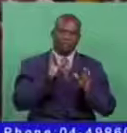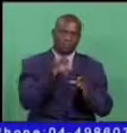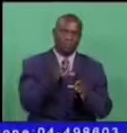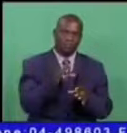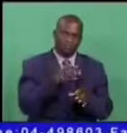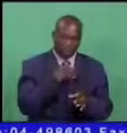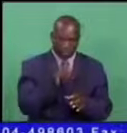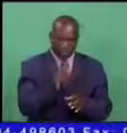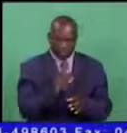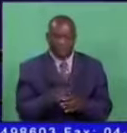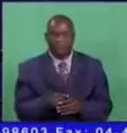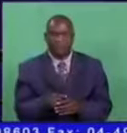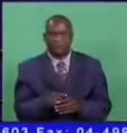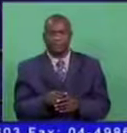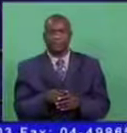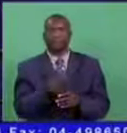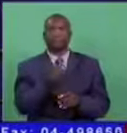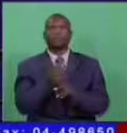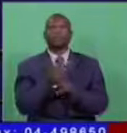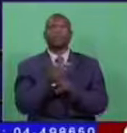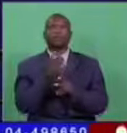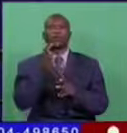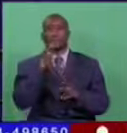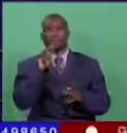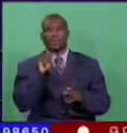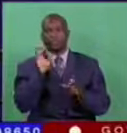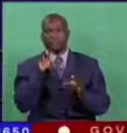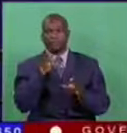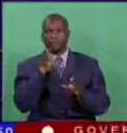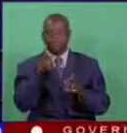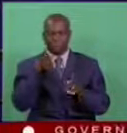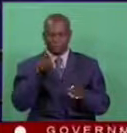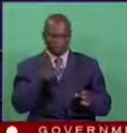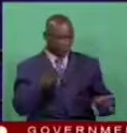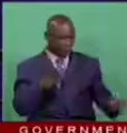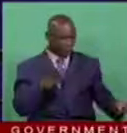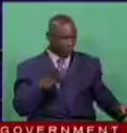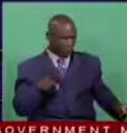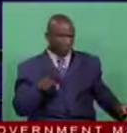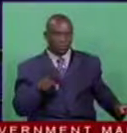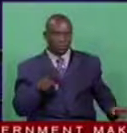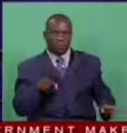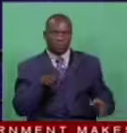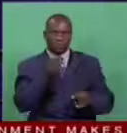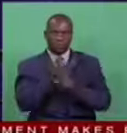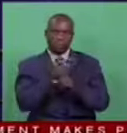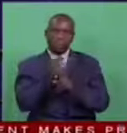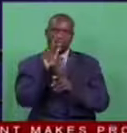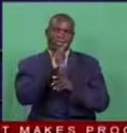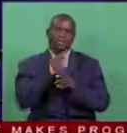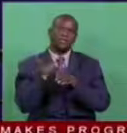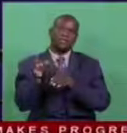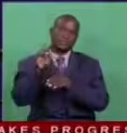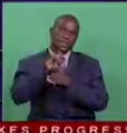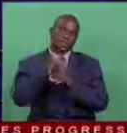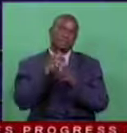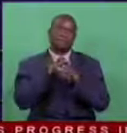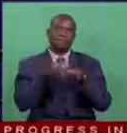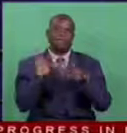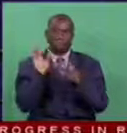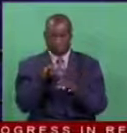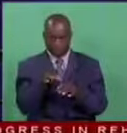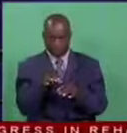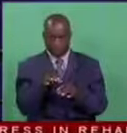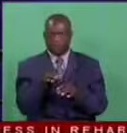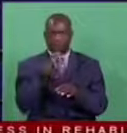Now, the United Nations has set today, the 21st of September, as the International Day of Peace. And we've invited UNDP Head